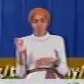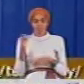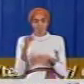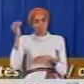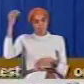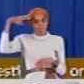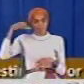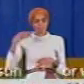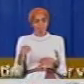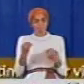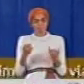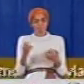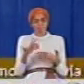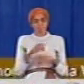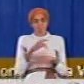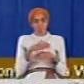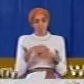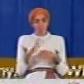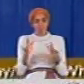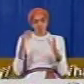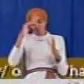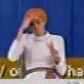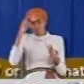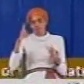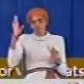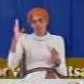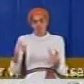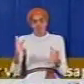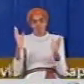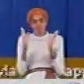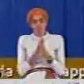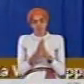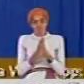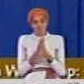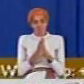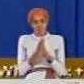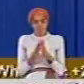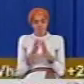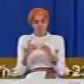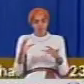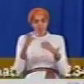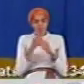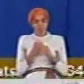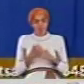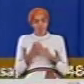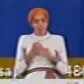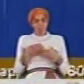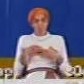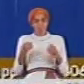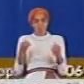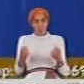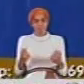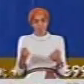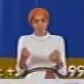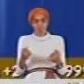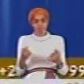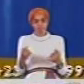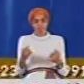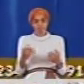today, they pray. Today. Man of God, pray. She gave her healing. Permanent. Praise the